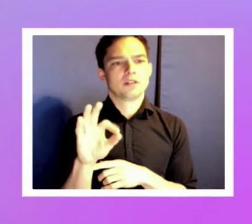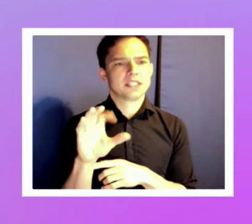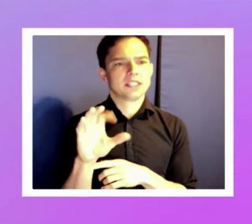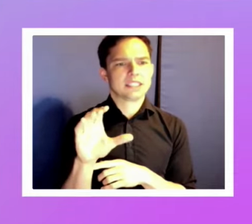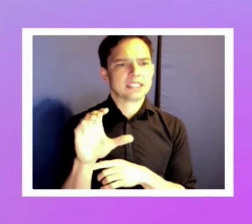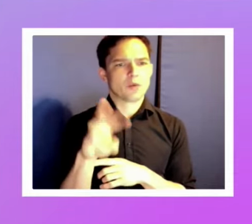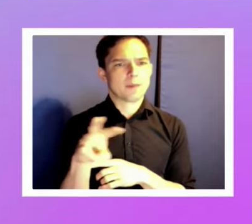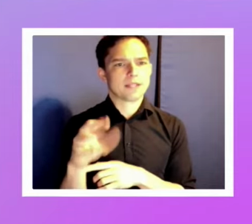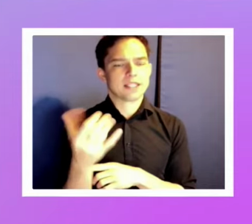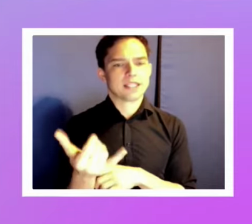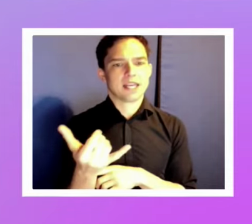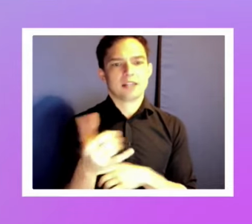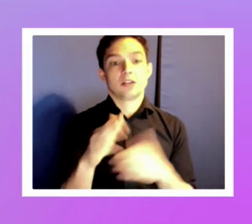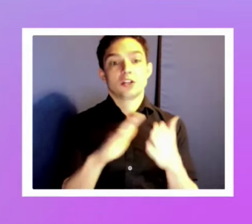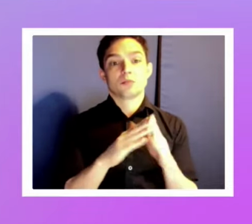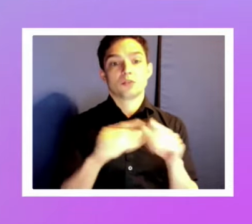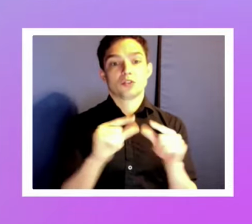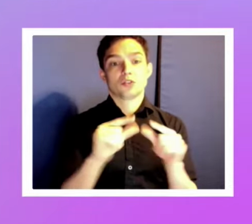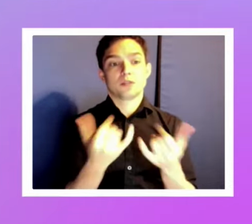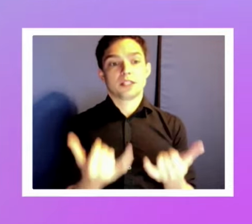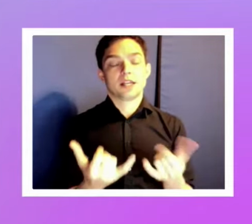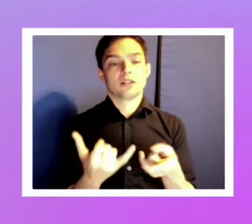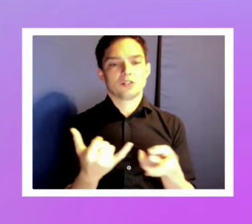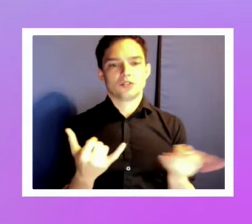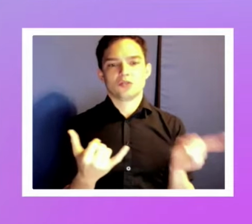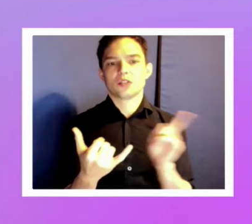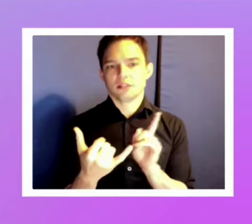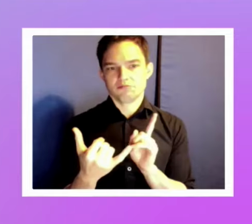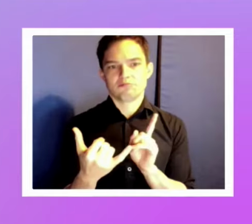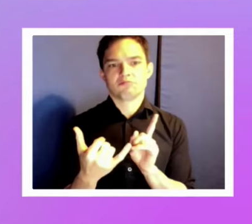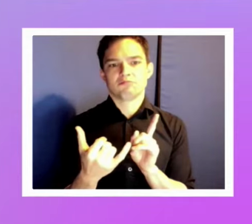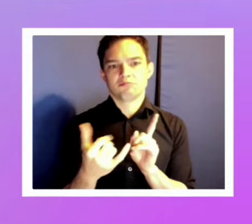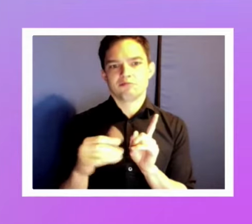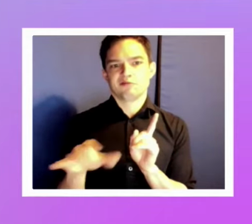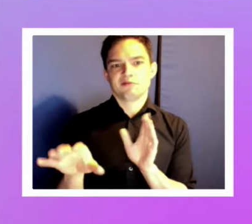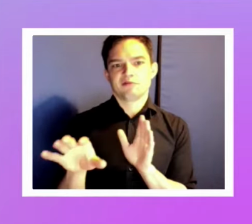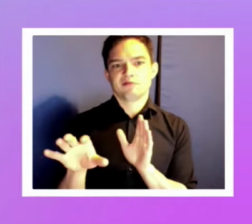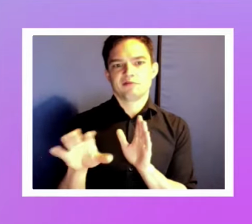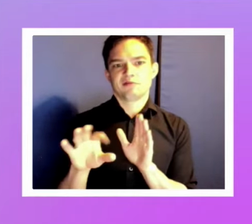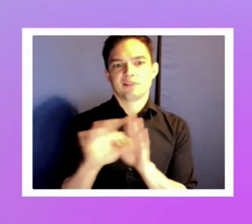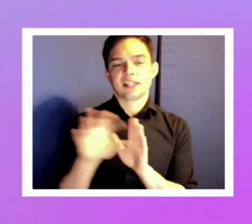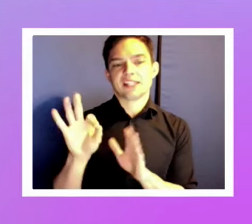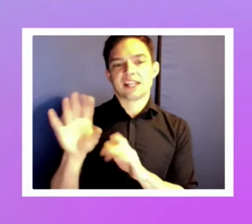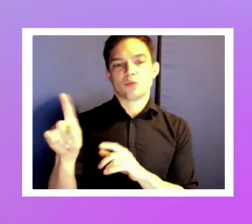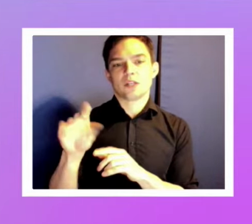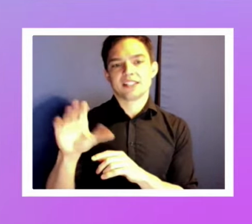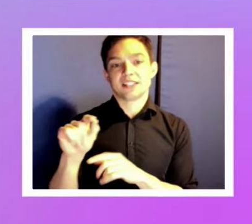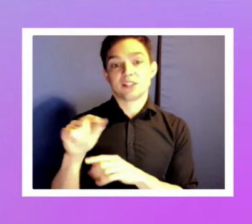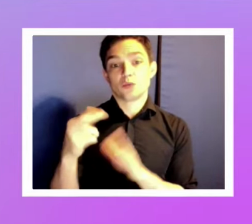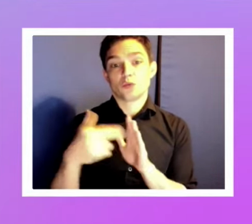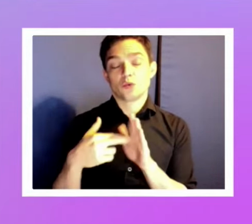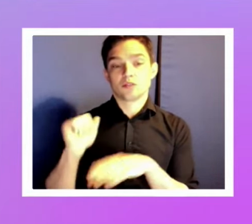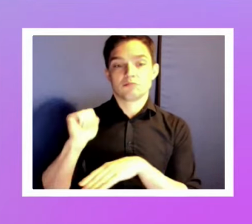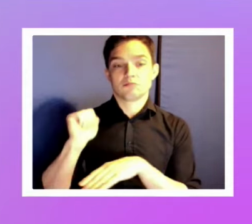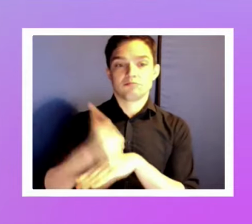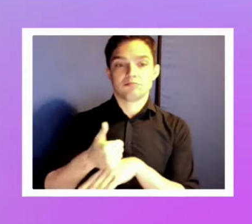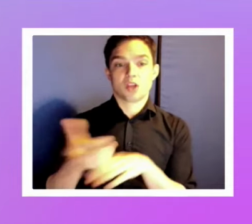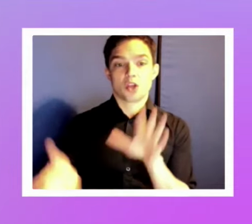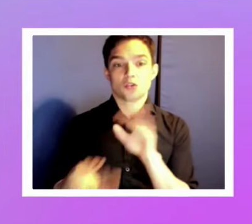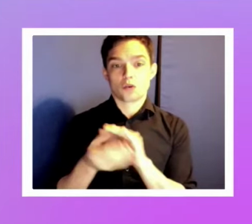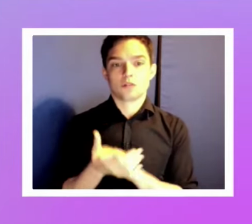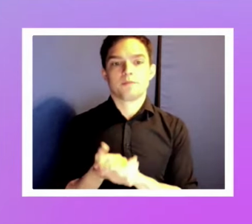The community group, on the other hand, has created 91 ACT rules in total.